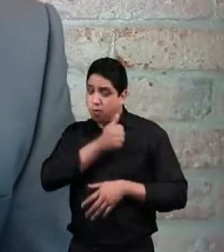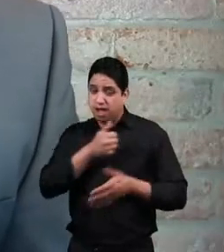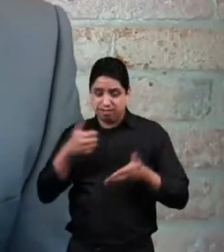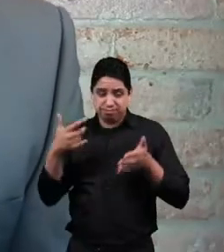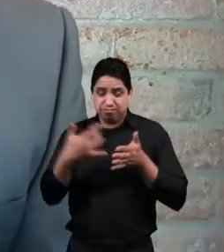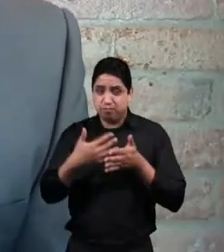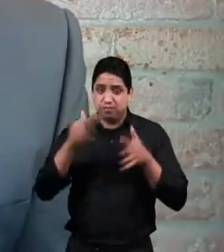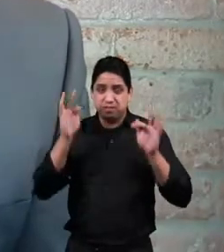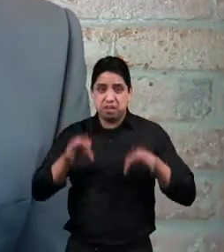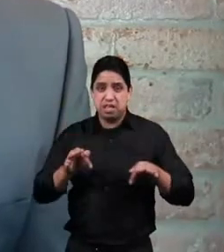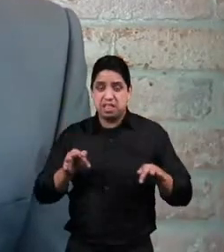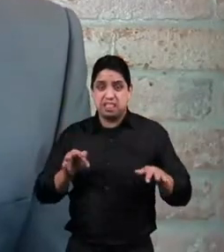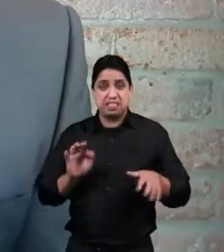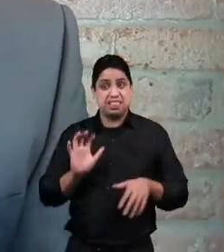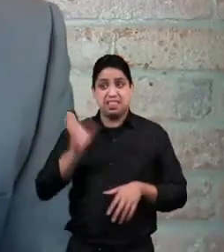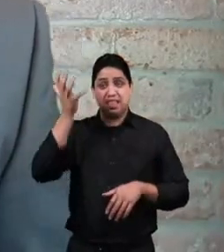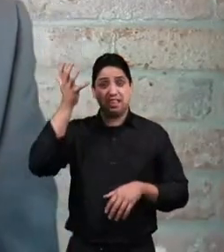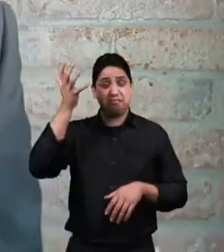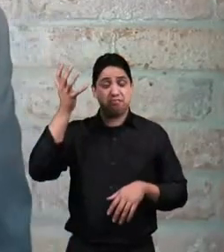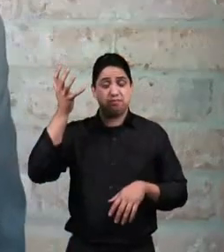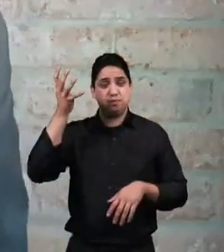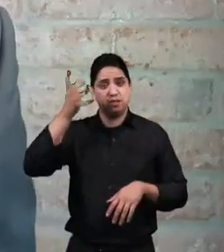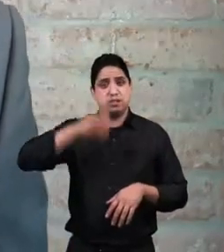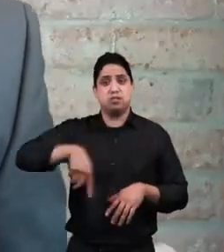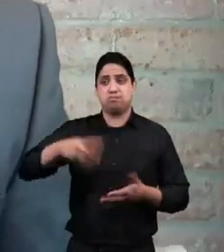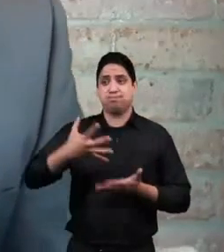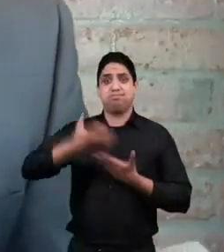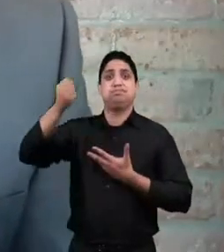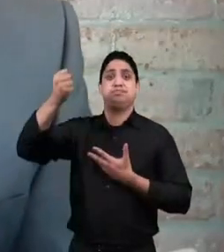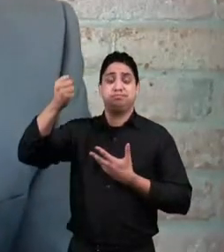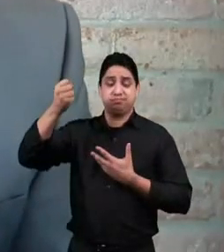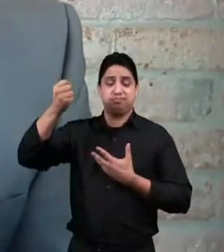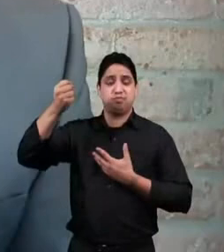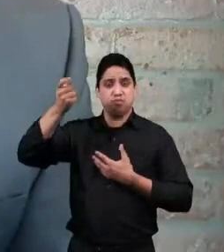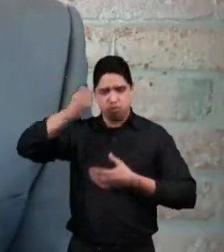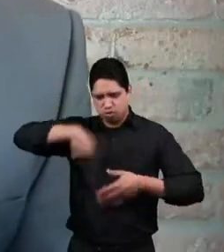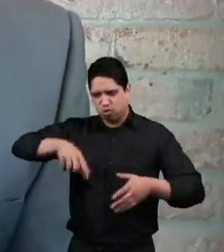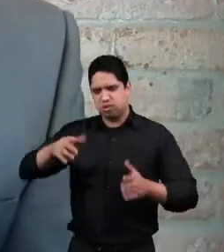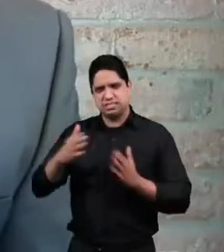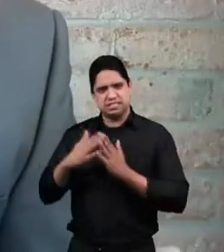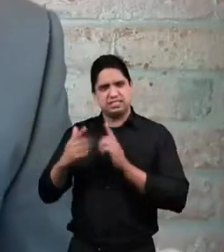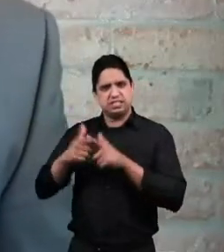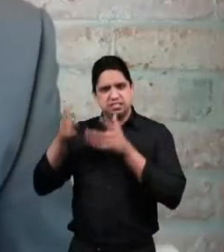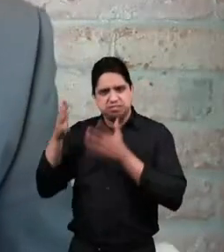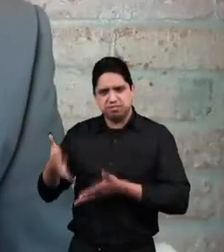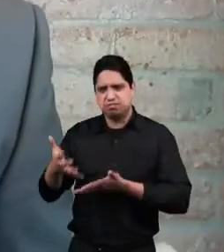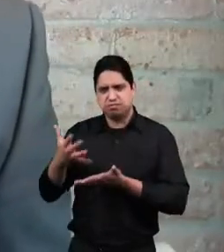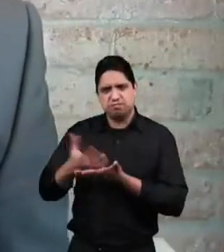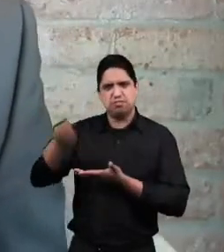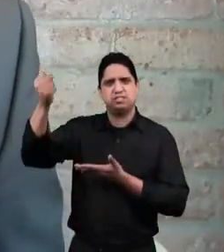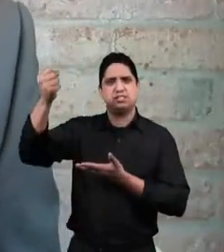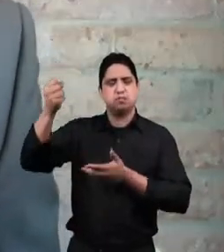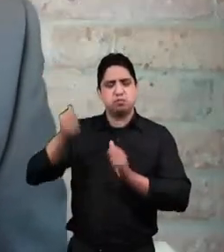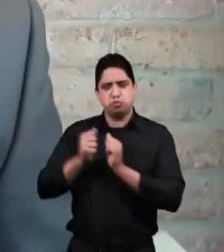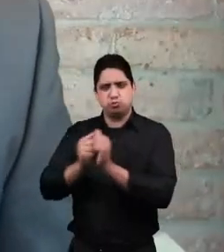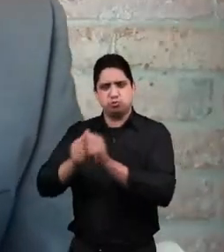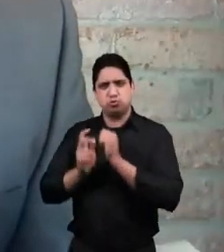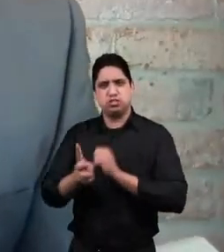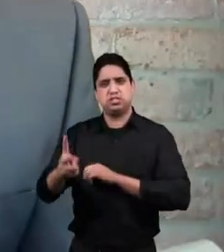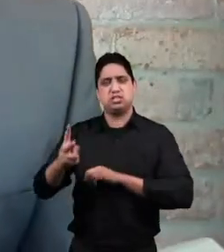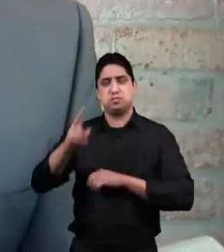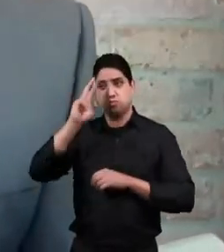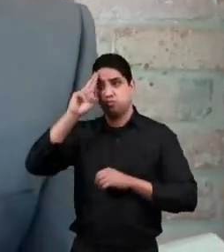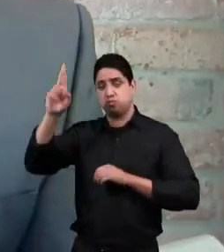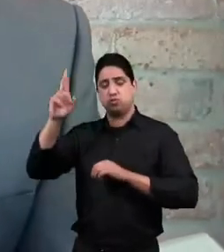leaving. At any moment, we shall be removed from this world to be forever in